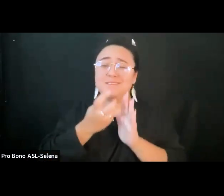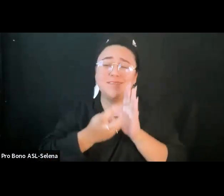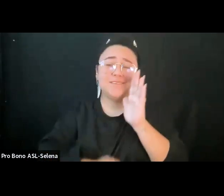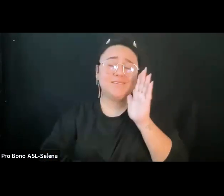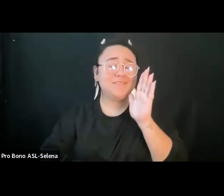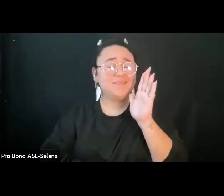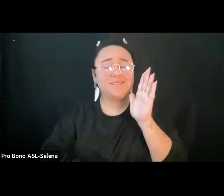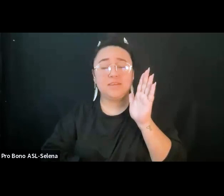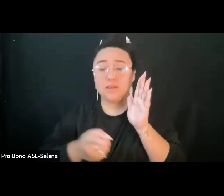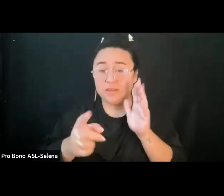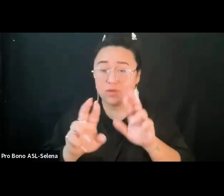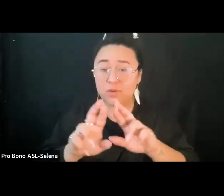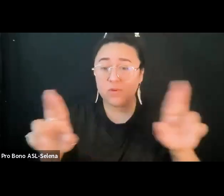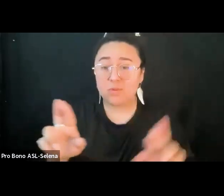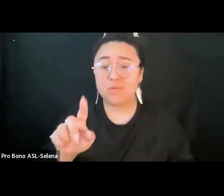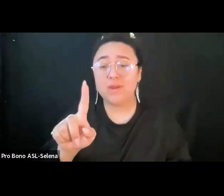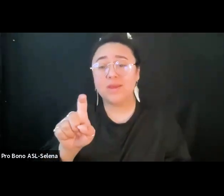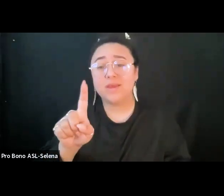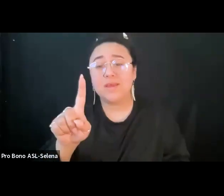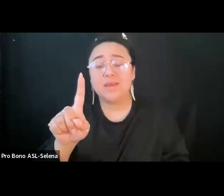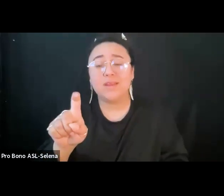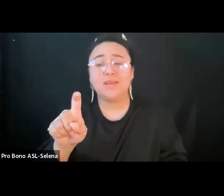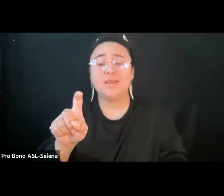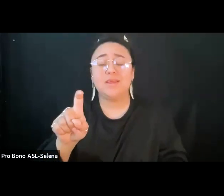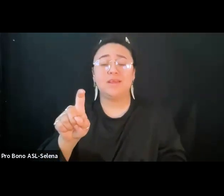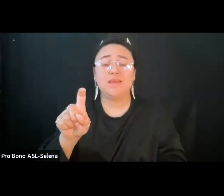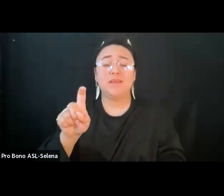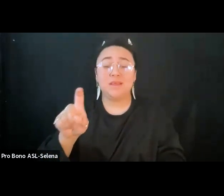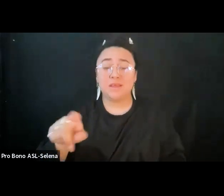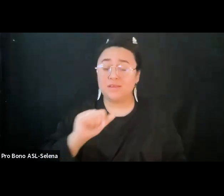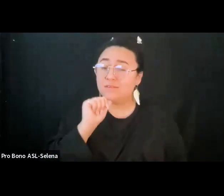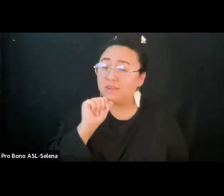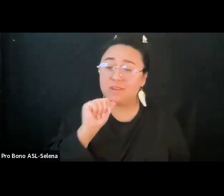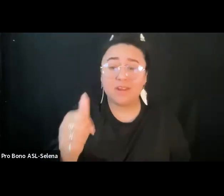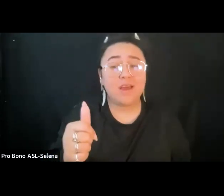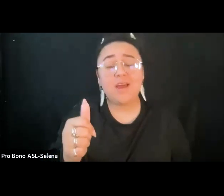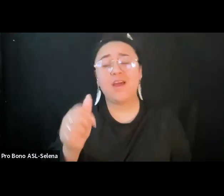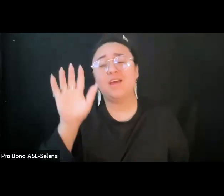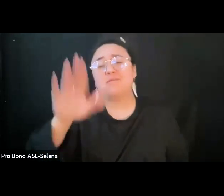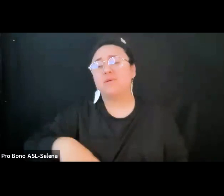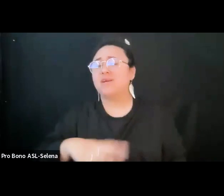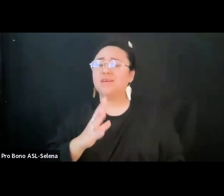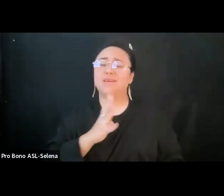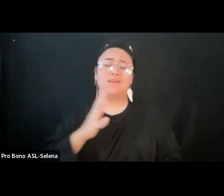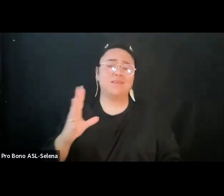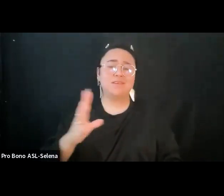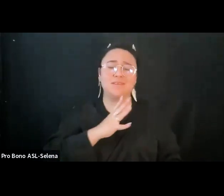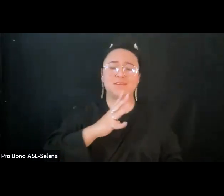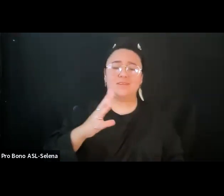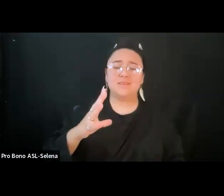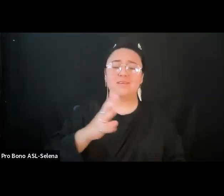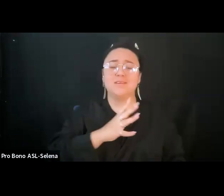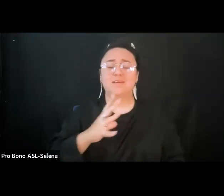ready. If you're ready, and if you're not